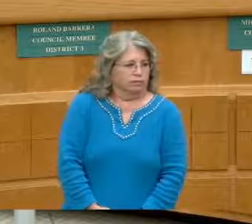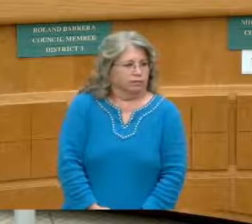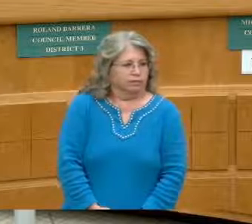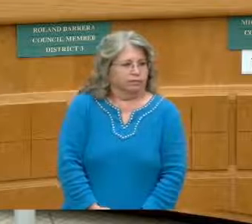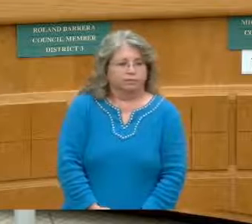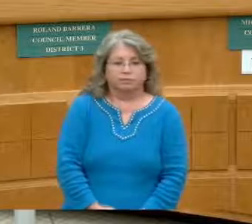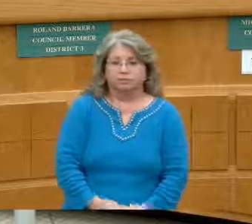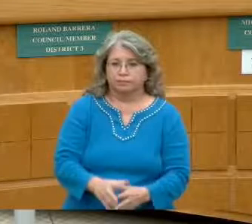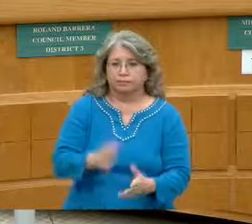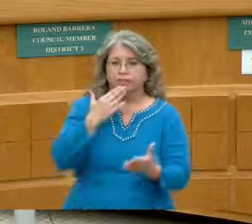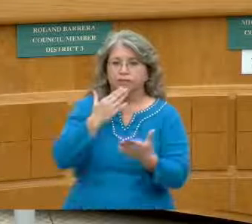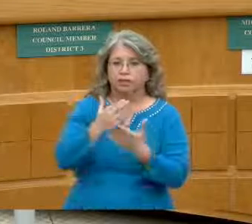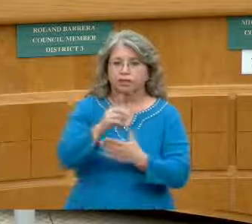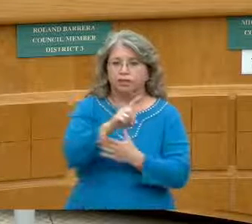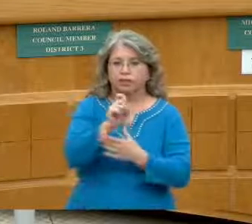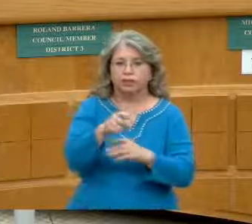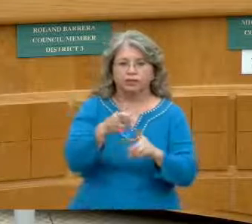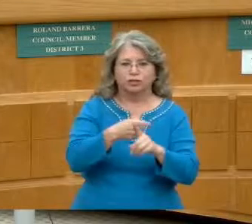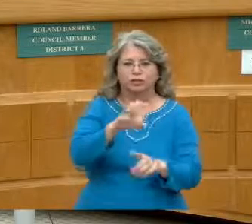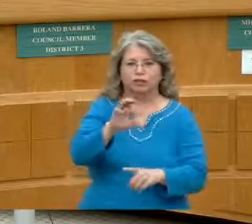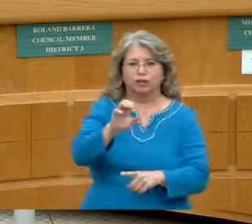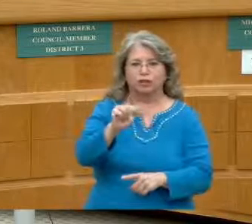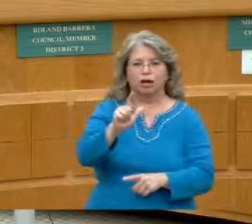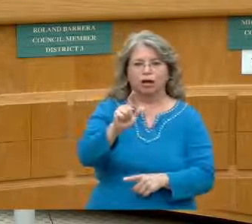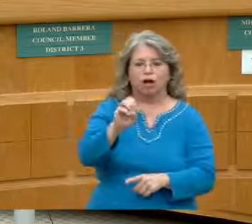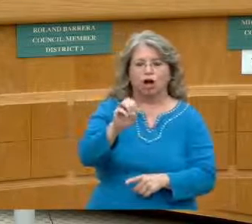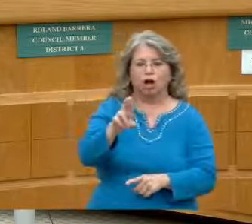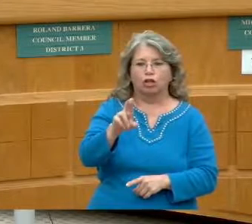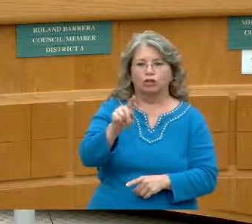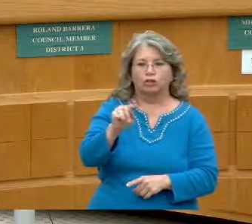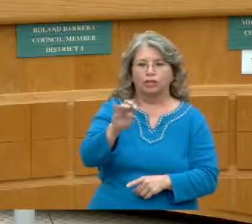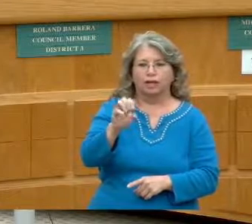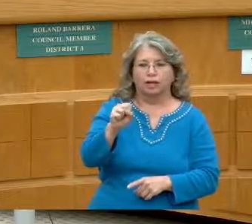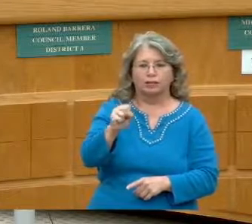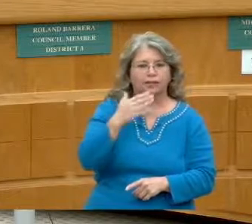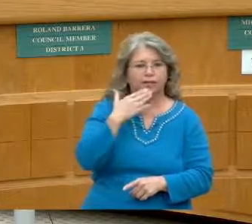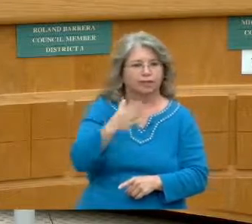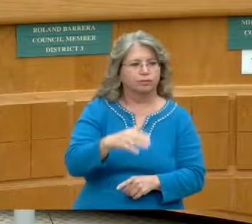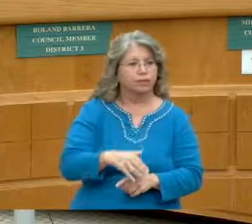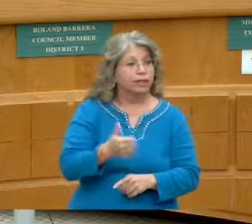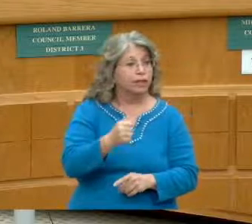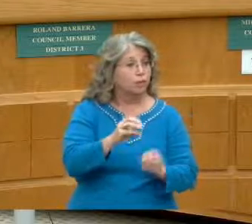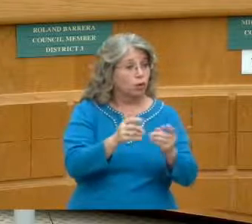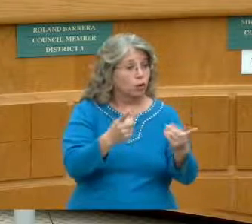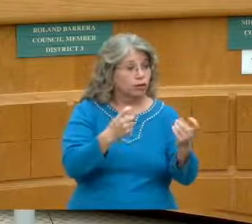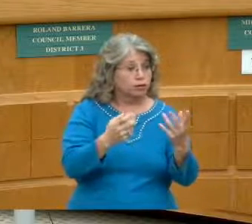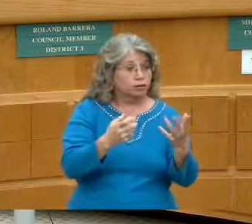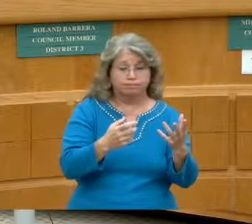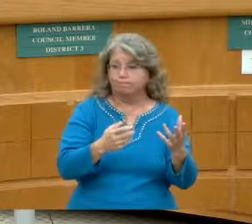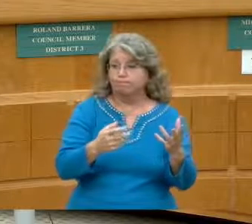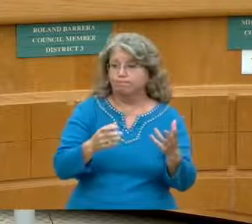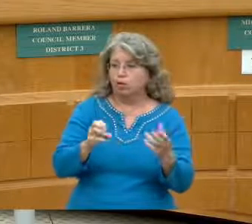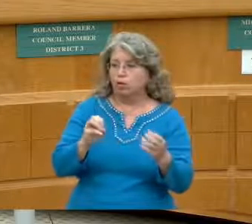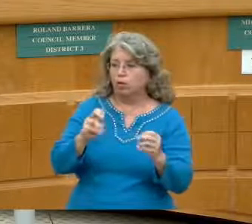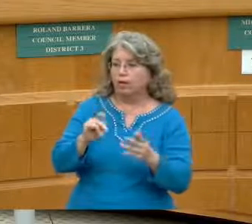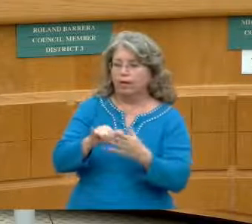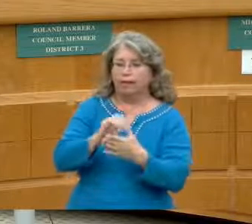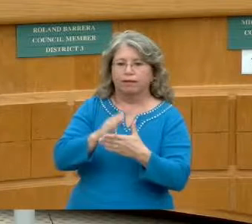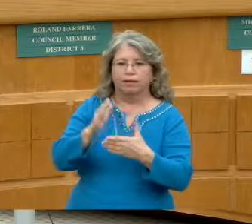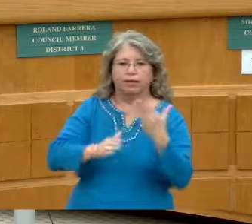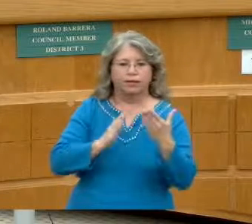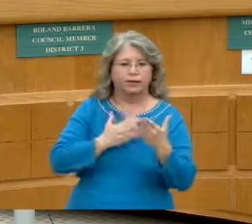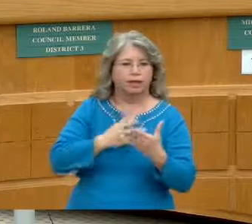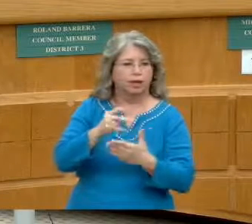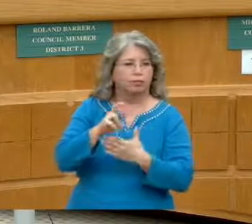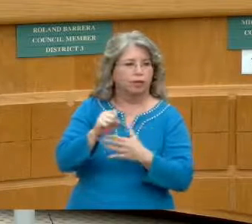Okay, those were good questions from the Caller Times, thank you. Do we have any other questions for today? Okay, then that concludes our press briefing. We'll